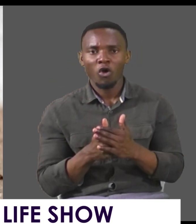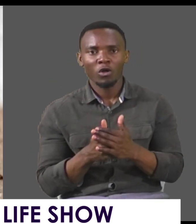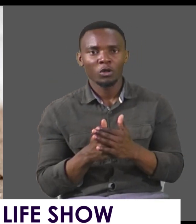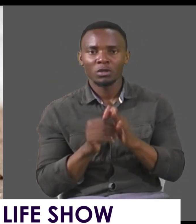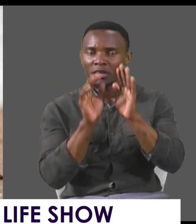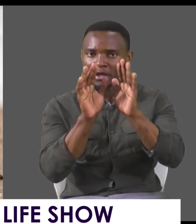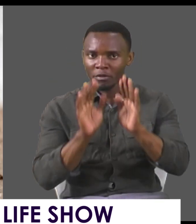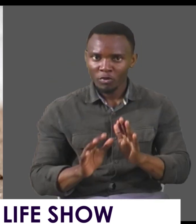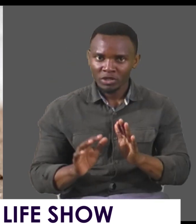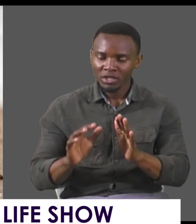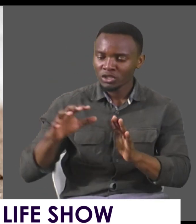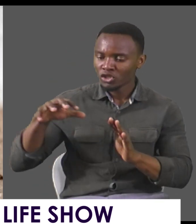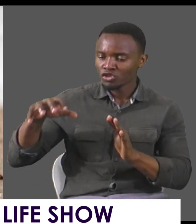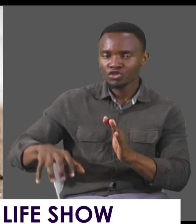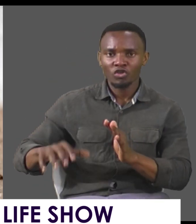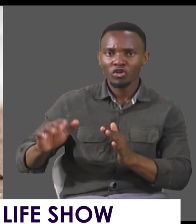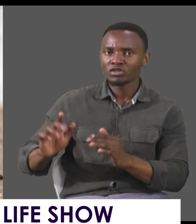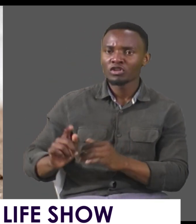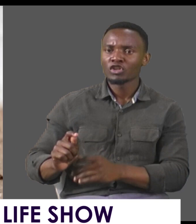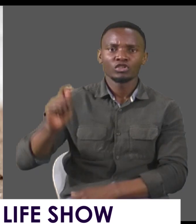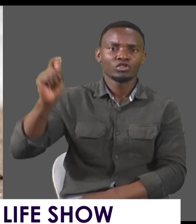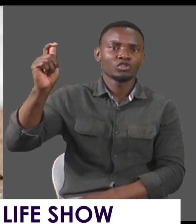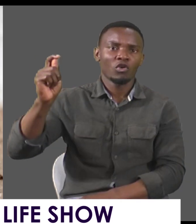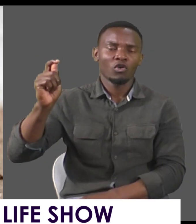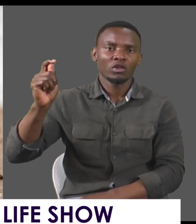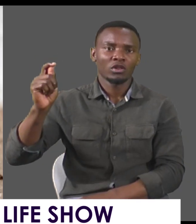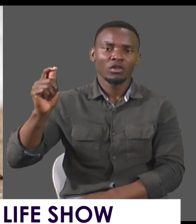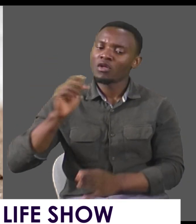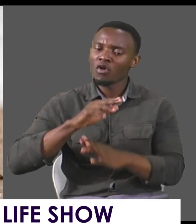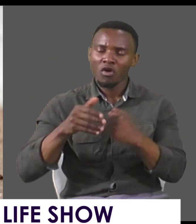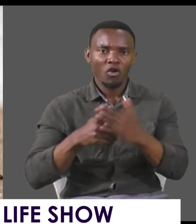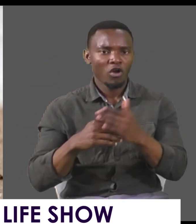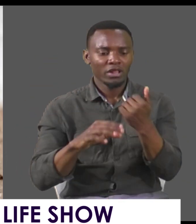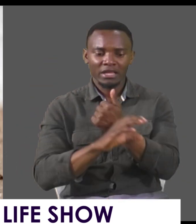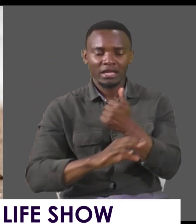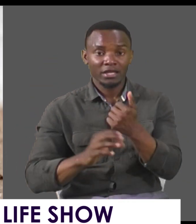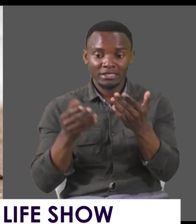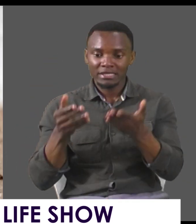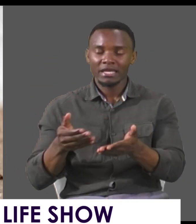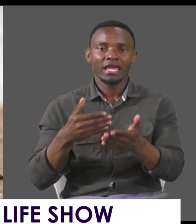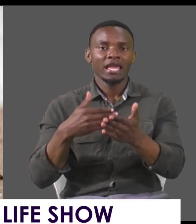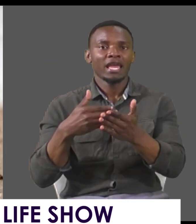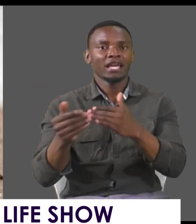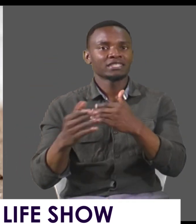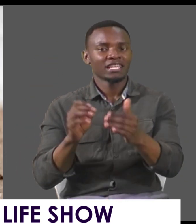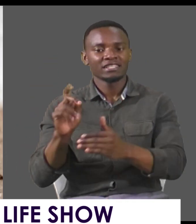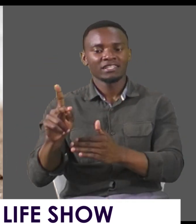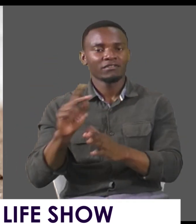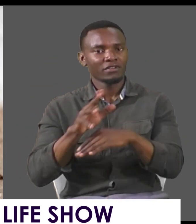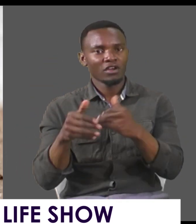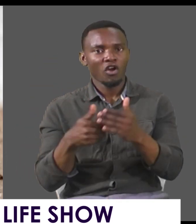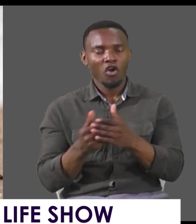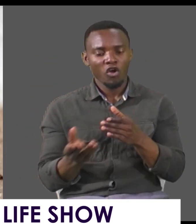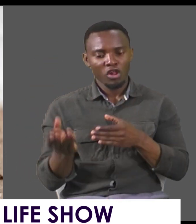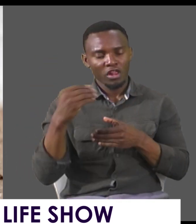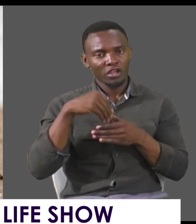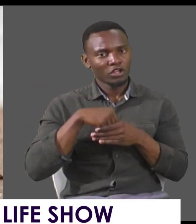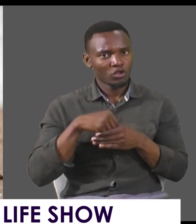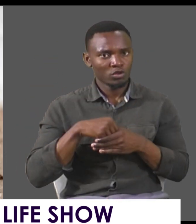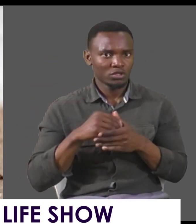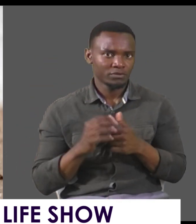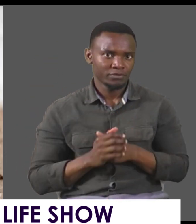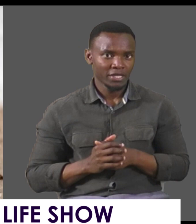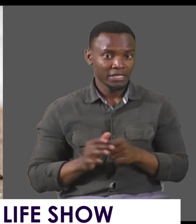tribe, whatever nation, here at Science TV, we all belong. This is